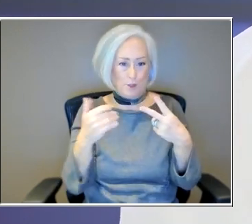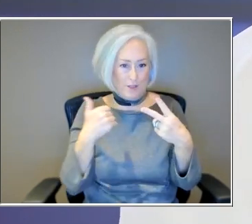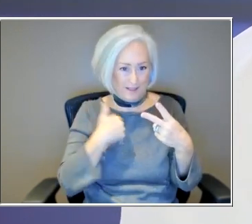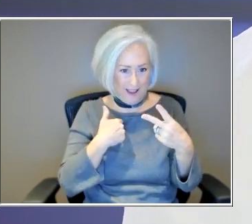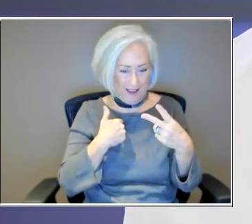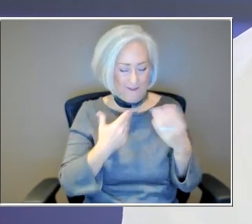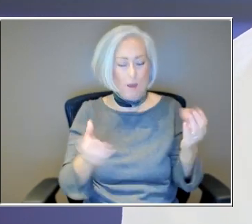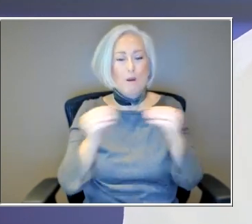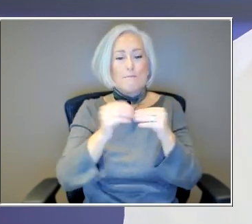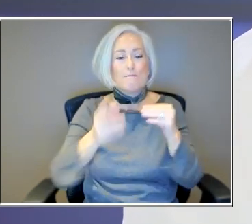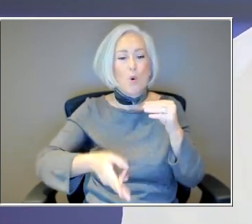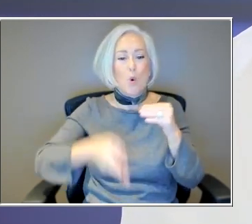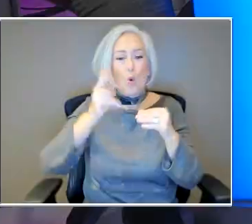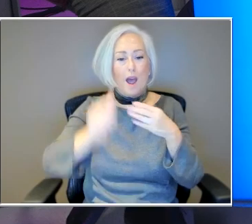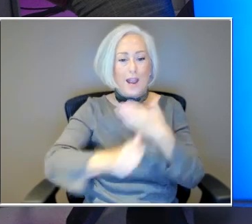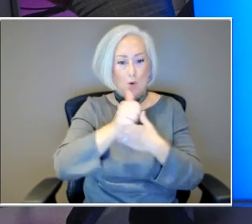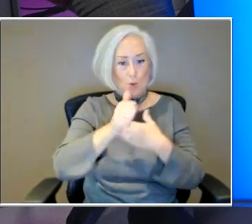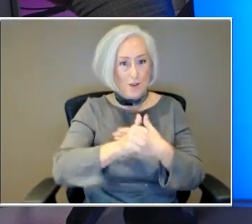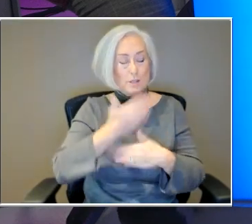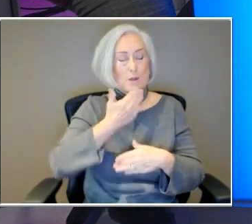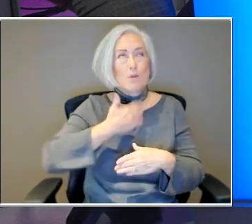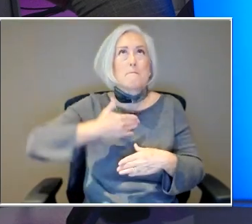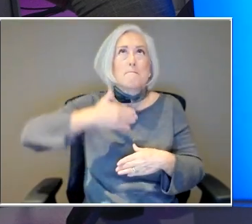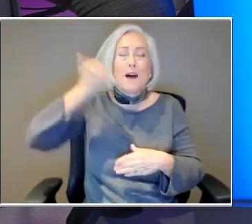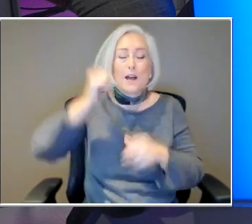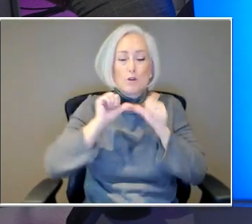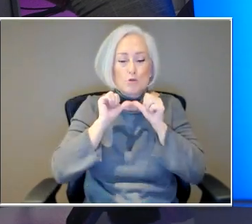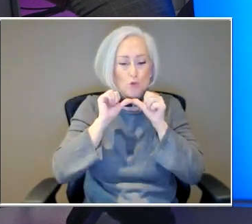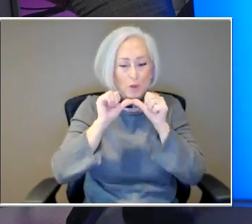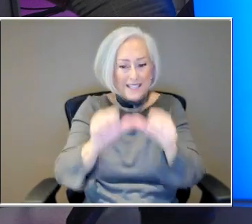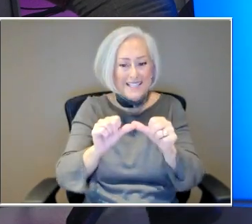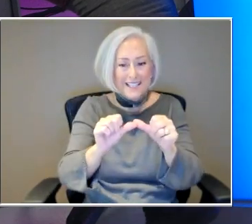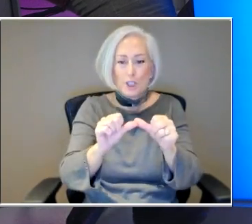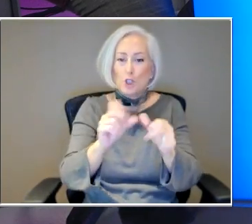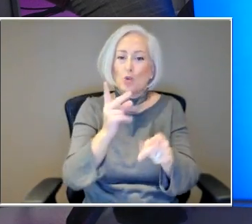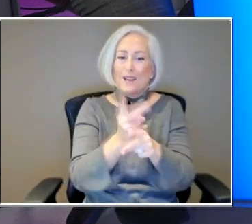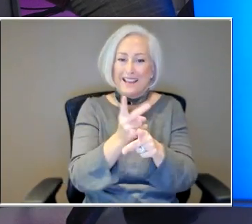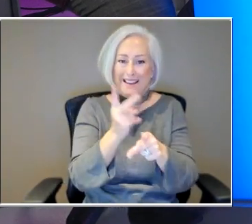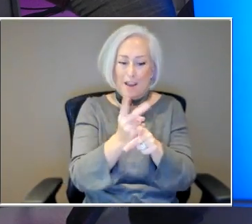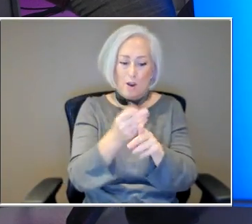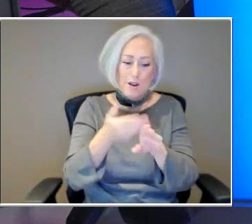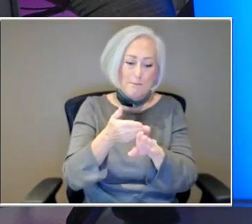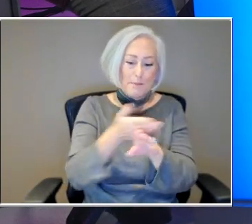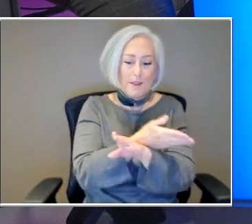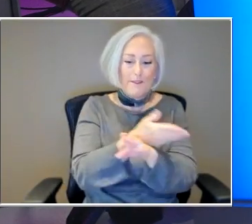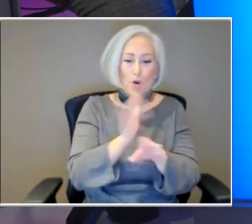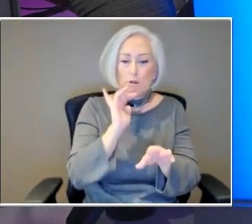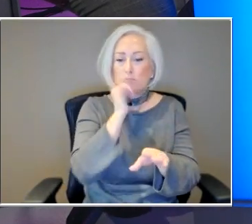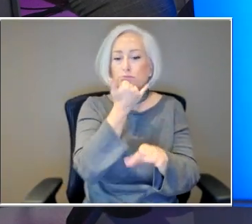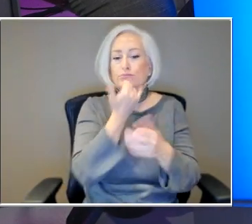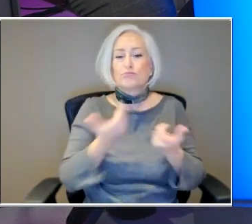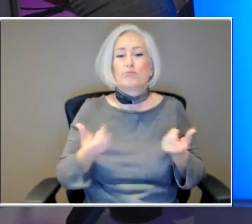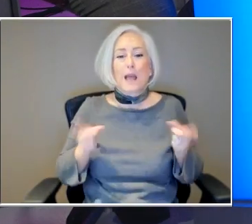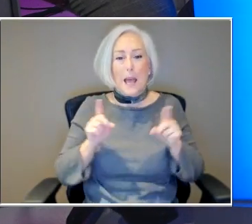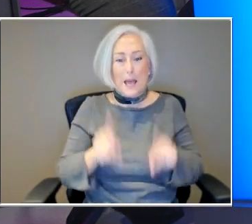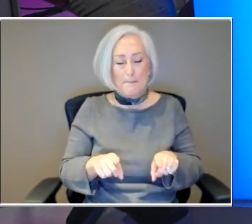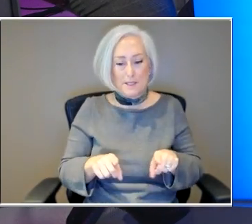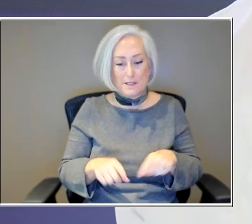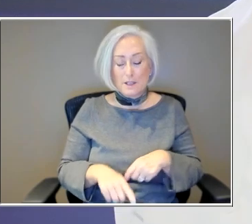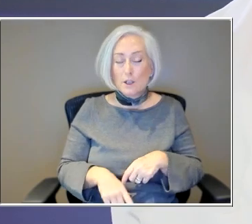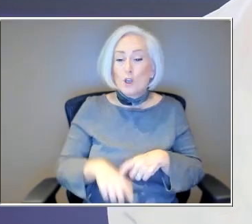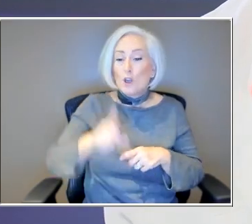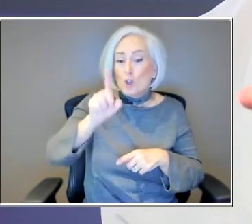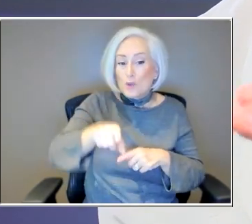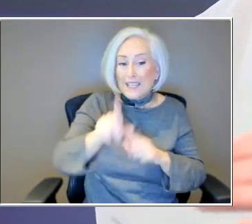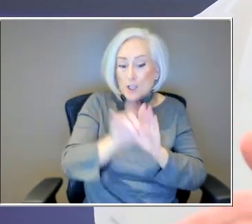stay in care. Before something goes wrong, and before you feel. Exactly. Yeah. And if we can identify that thing going wrong